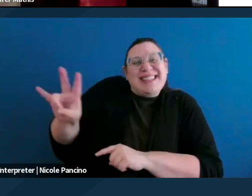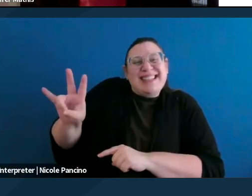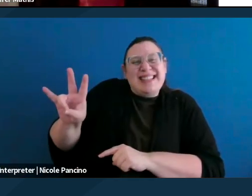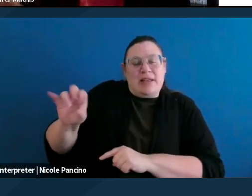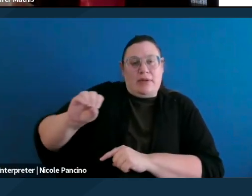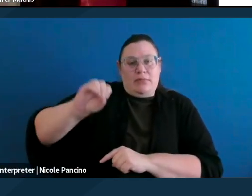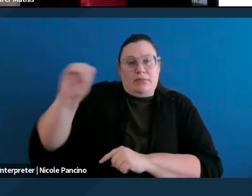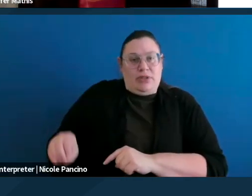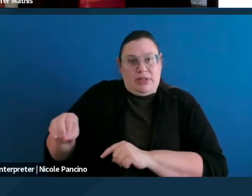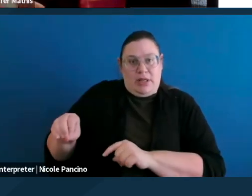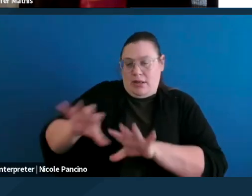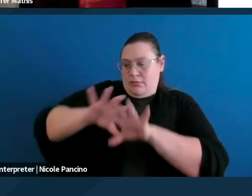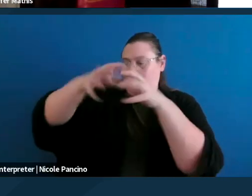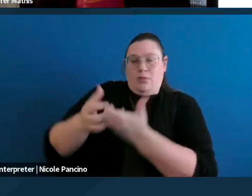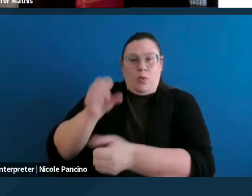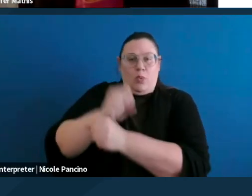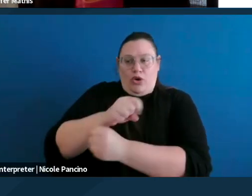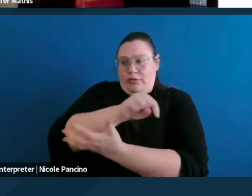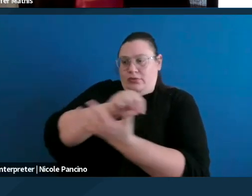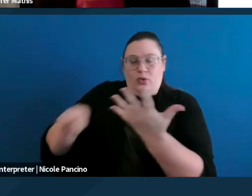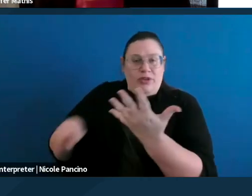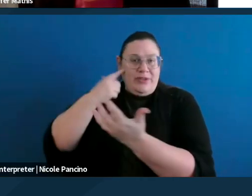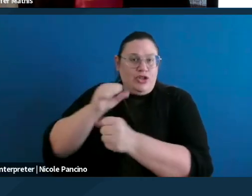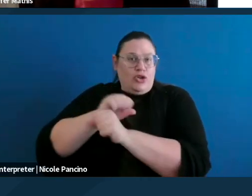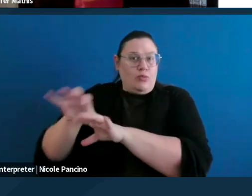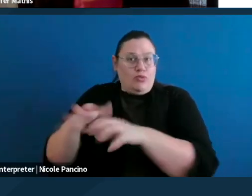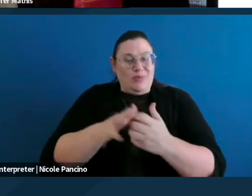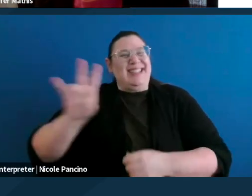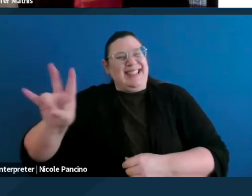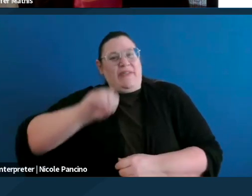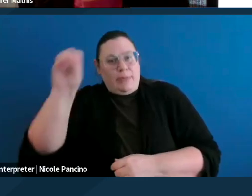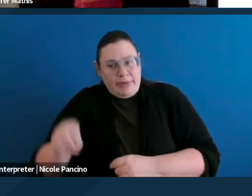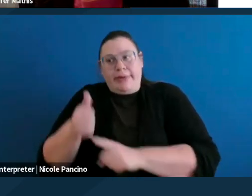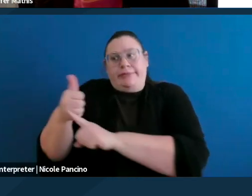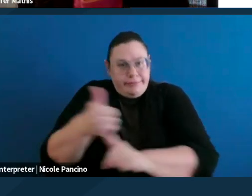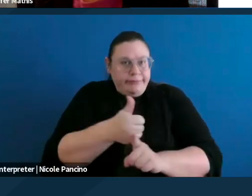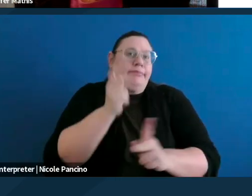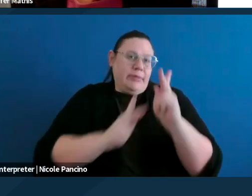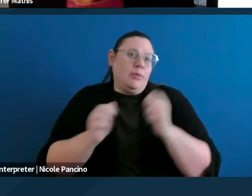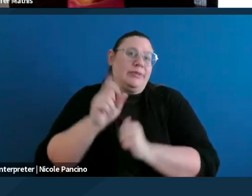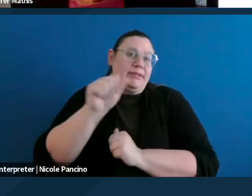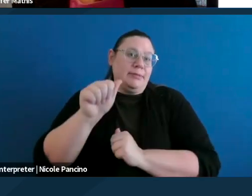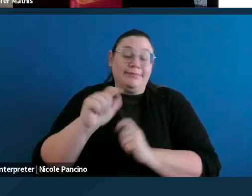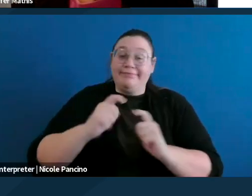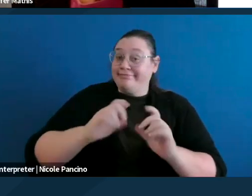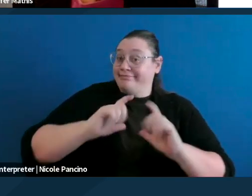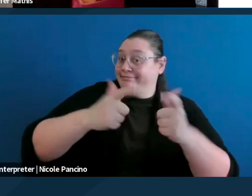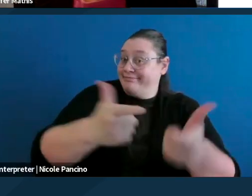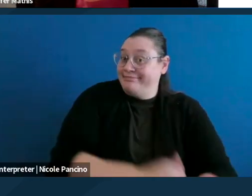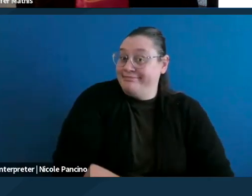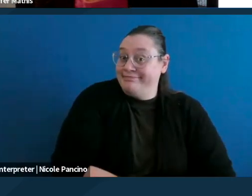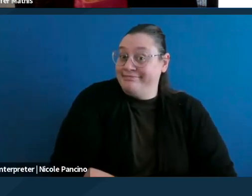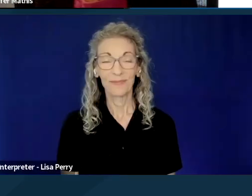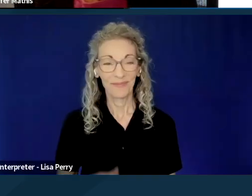7% of the workforce in each job group be people with disabilities. And